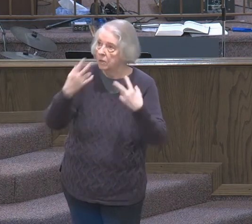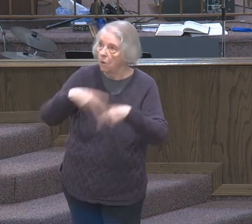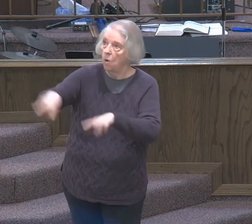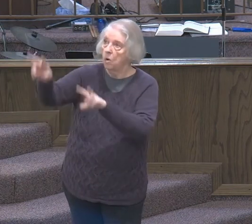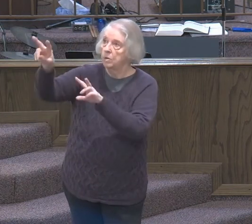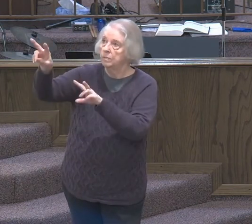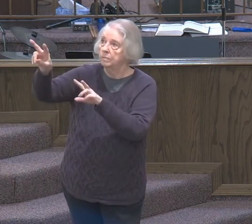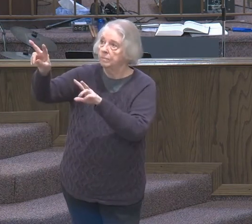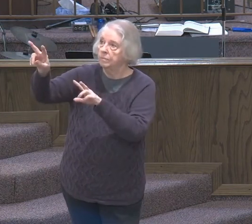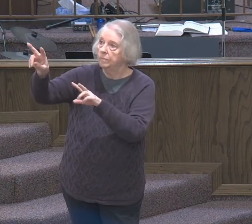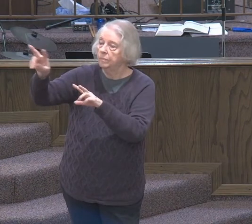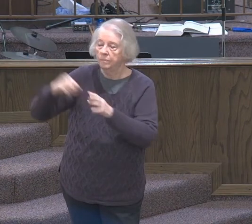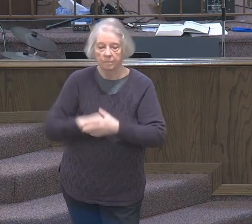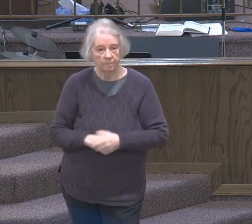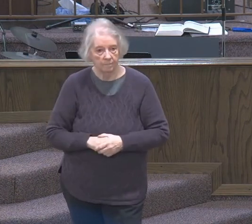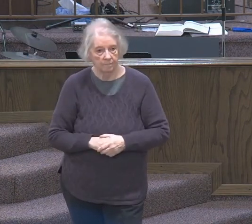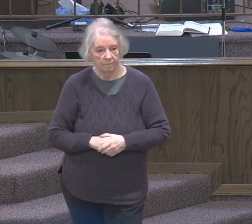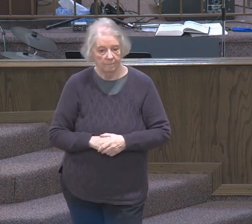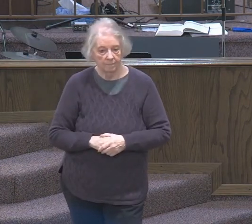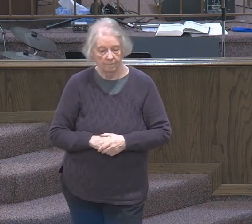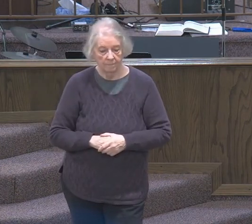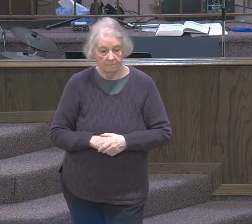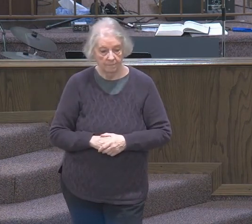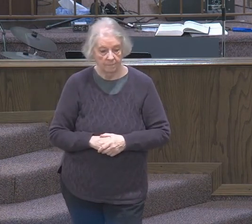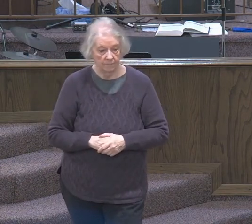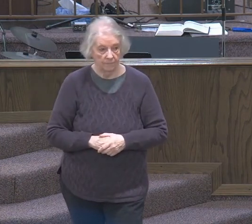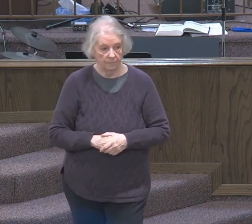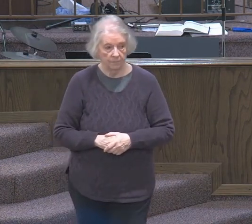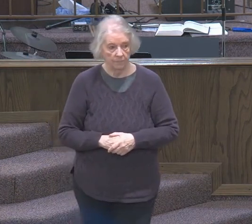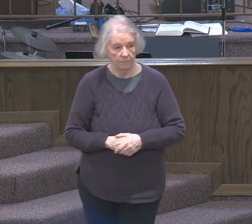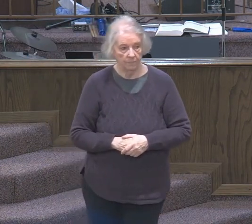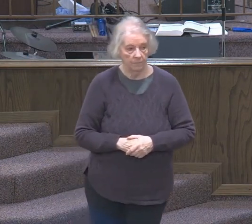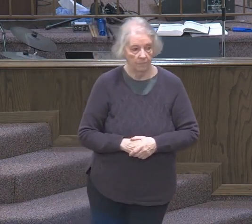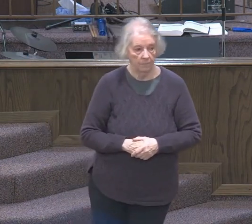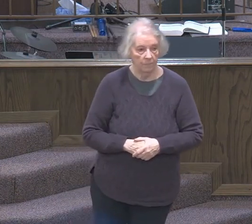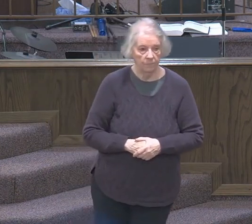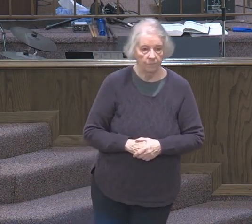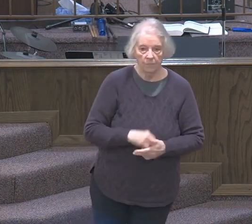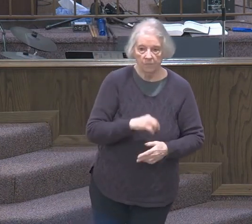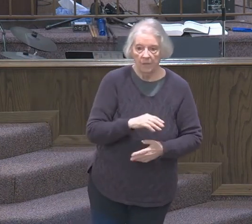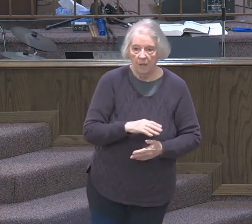What does this look like? This whole discipline of